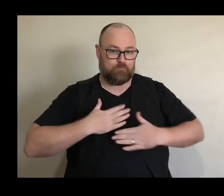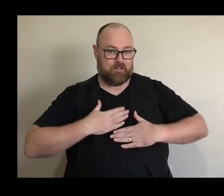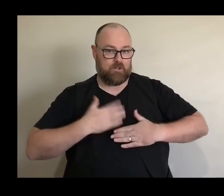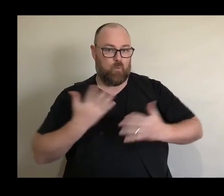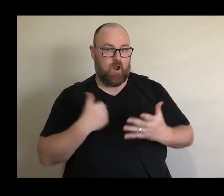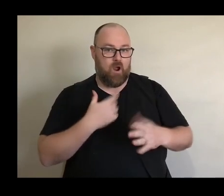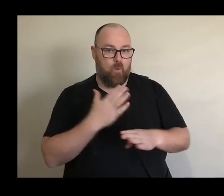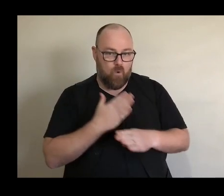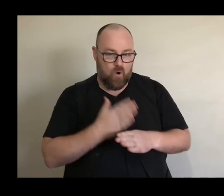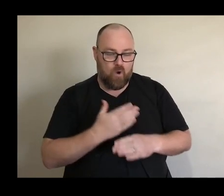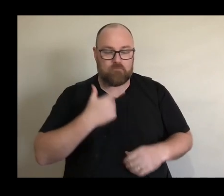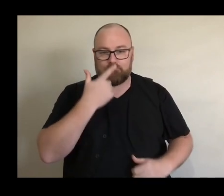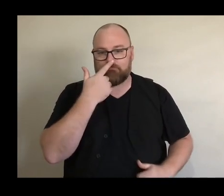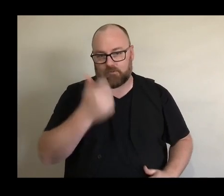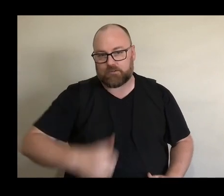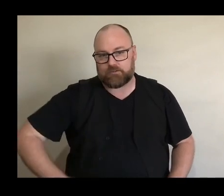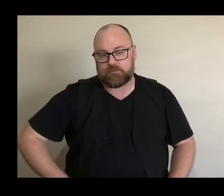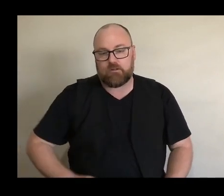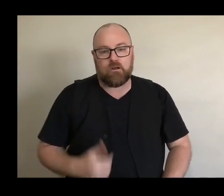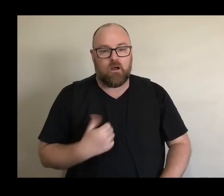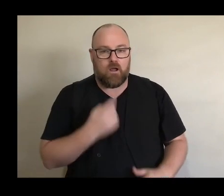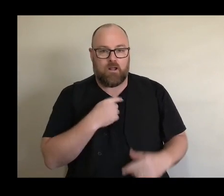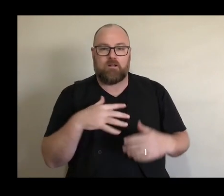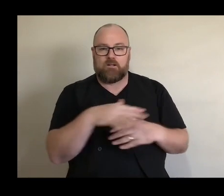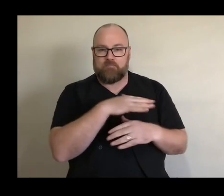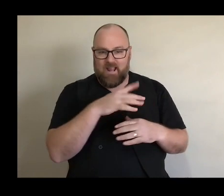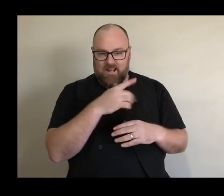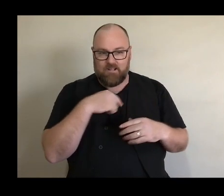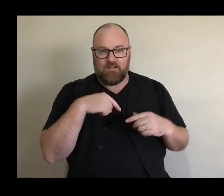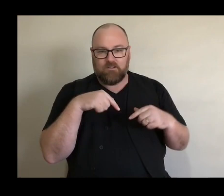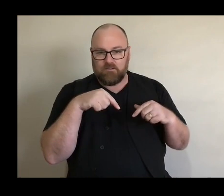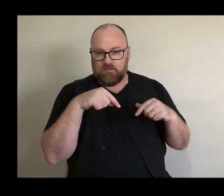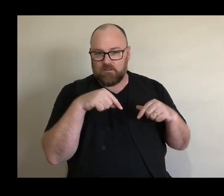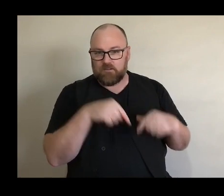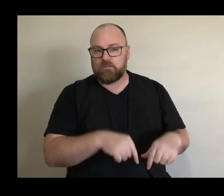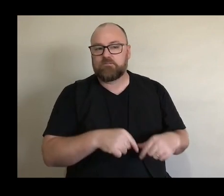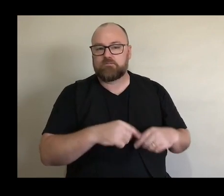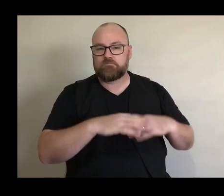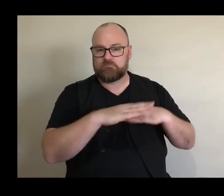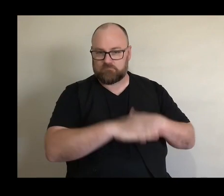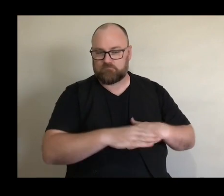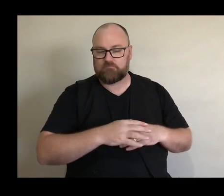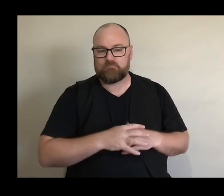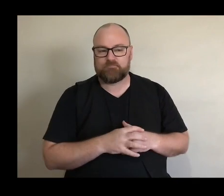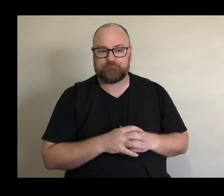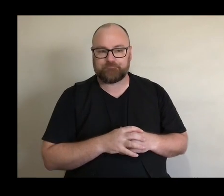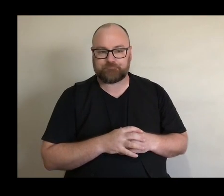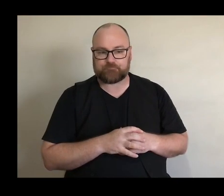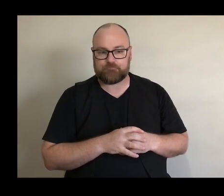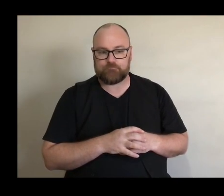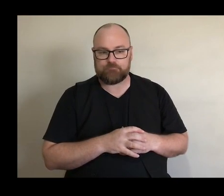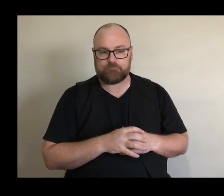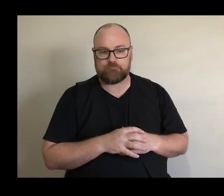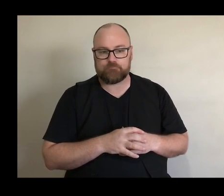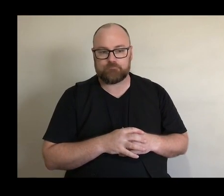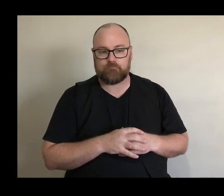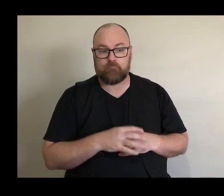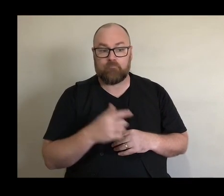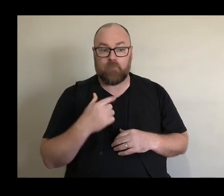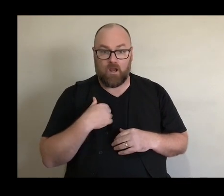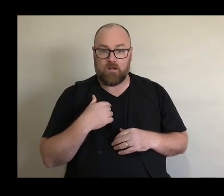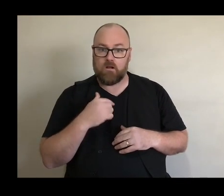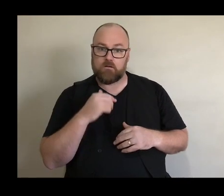enough at the beginning of this year to have a space down in Ngunnawal country to make this work. And building the